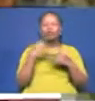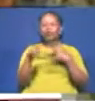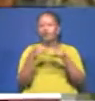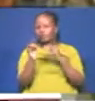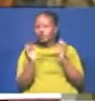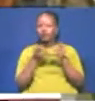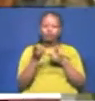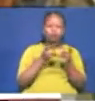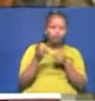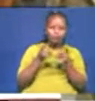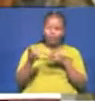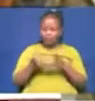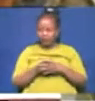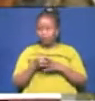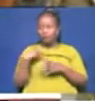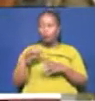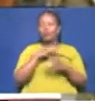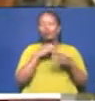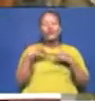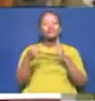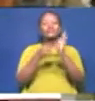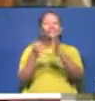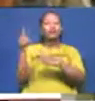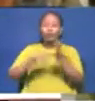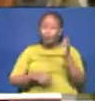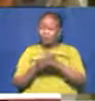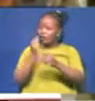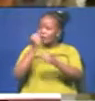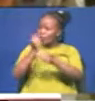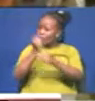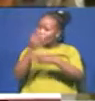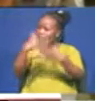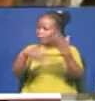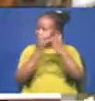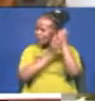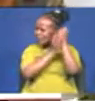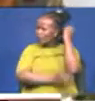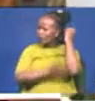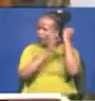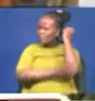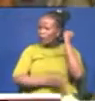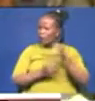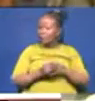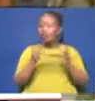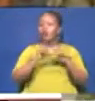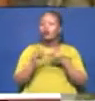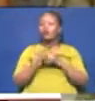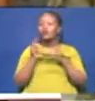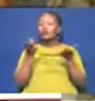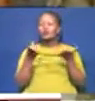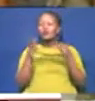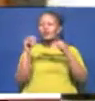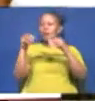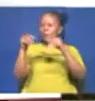treatment. There's an indication that the workmanship was poor, and there's also an indication that the quality of materials